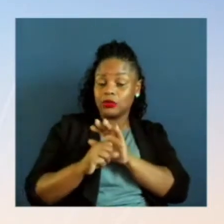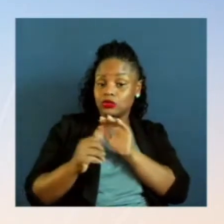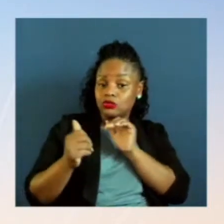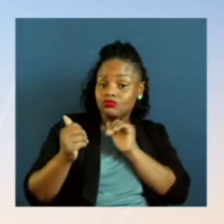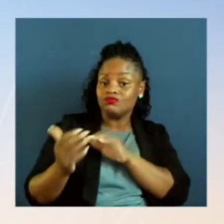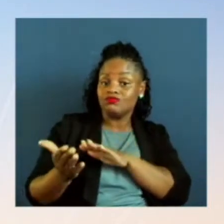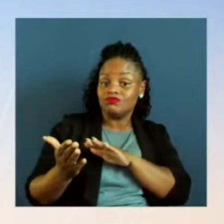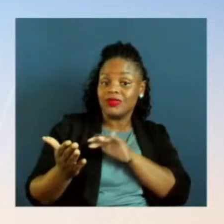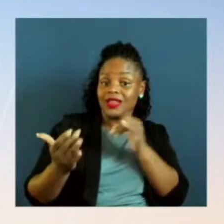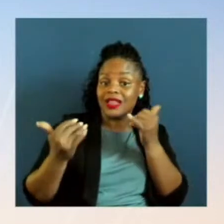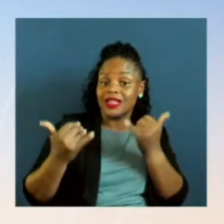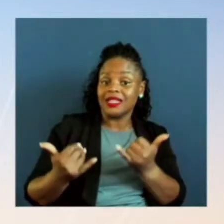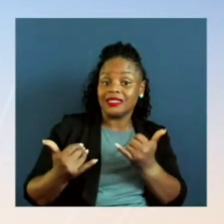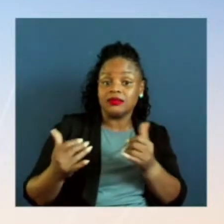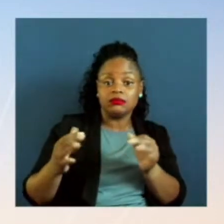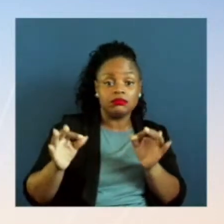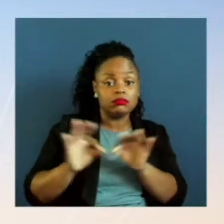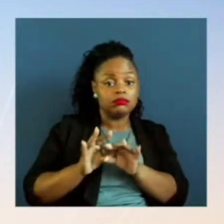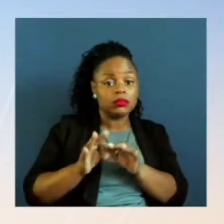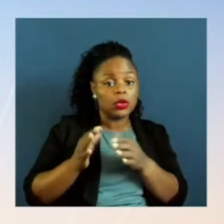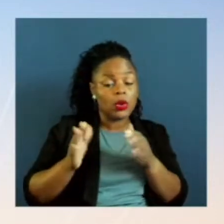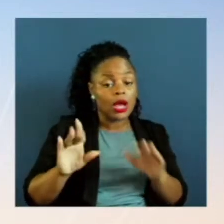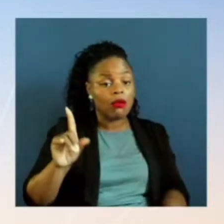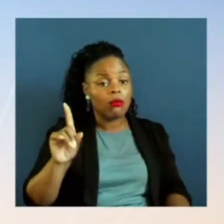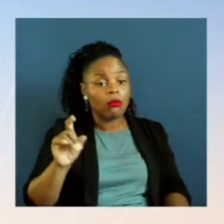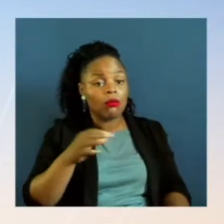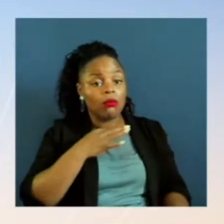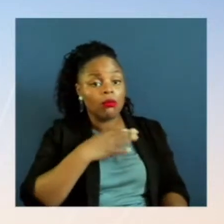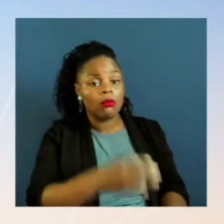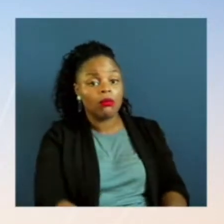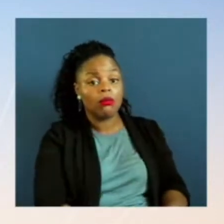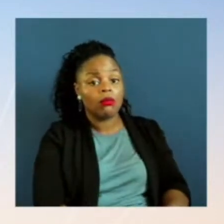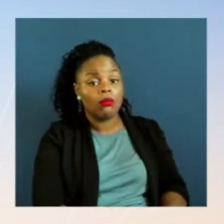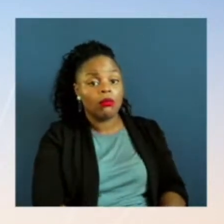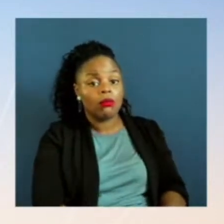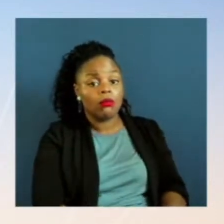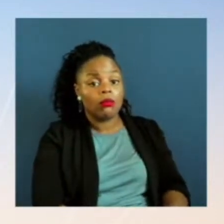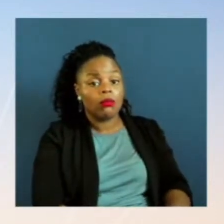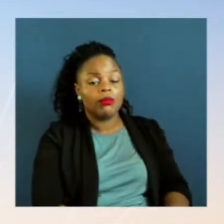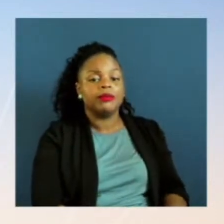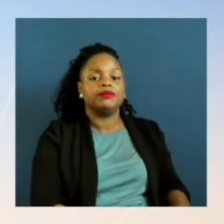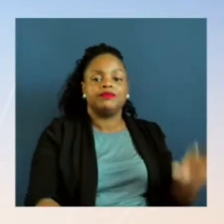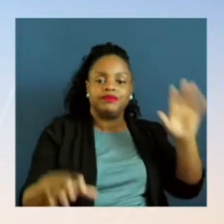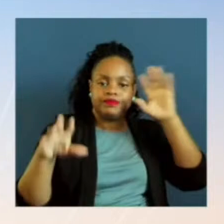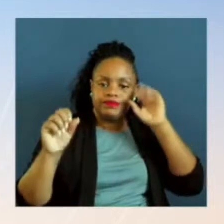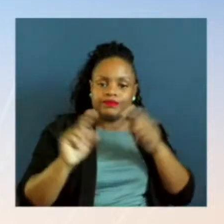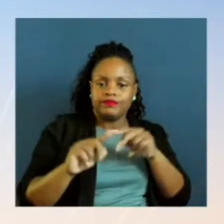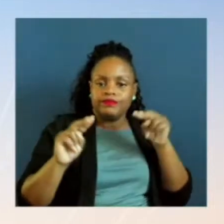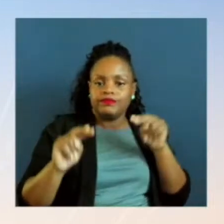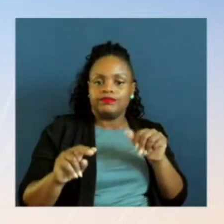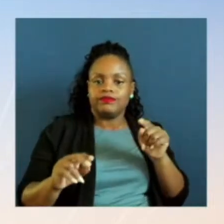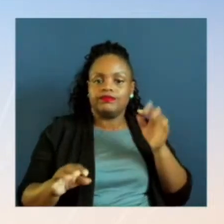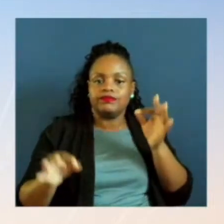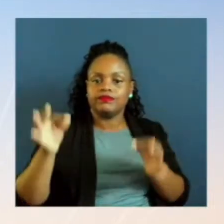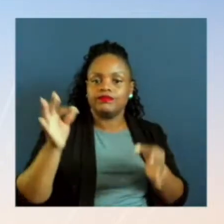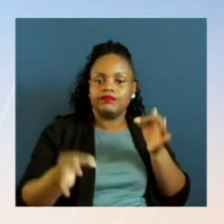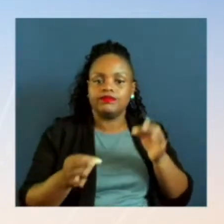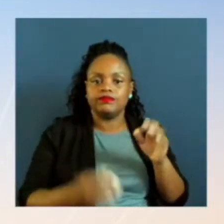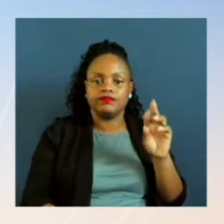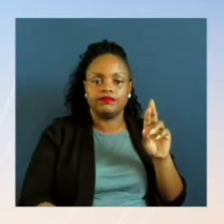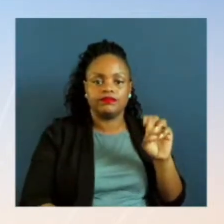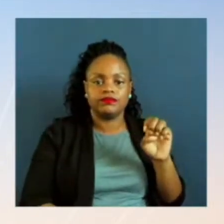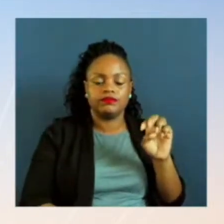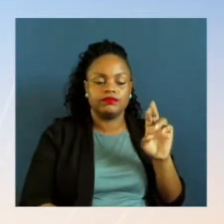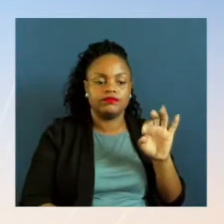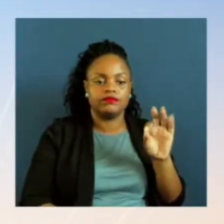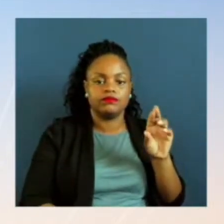the president wants to take a look at what the court reform group advises on.